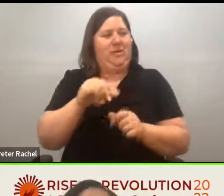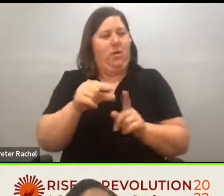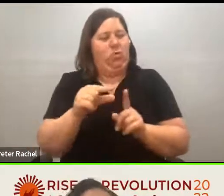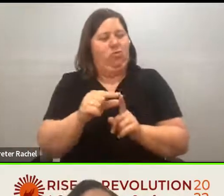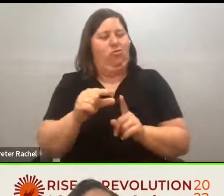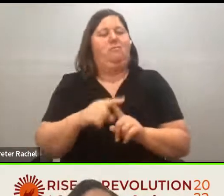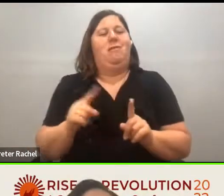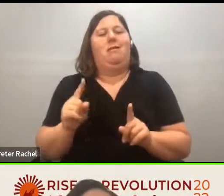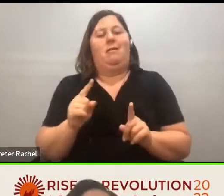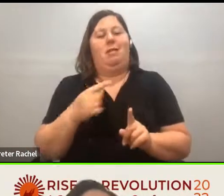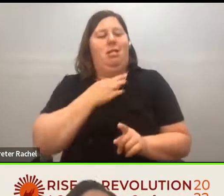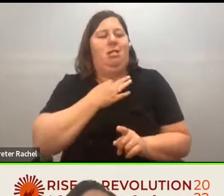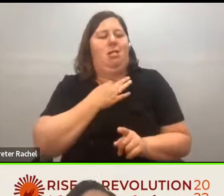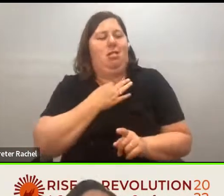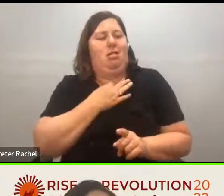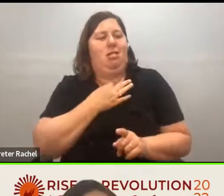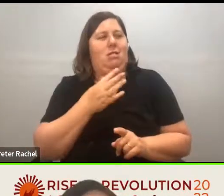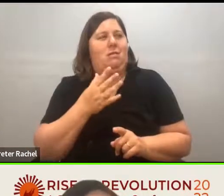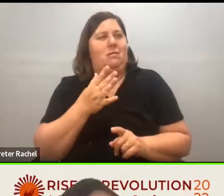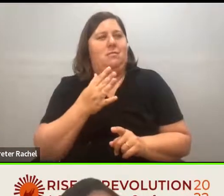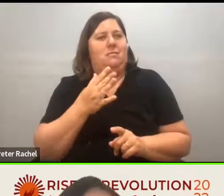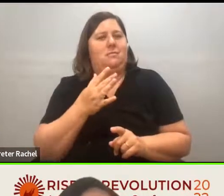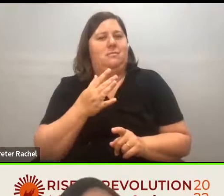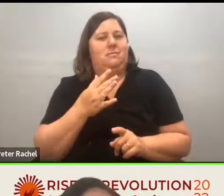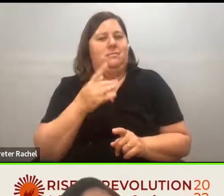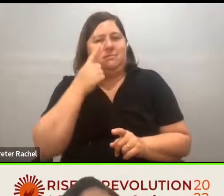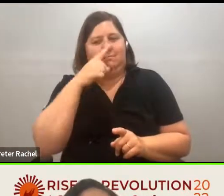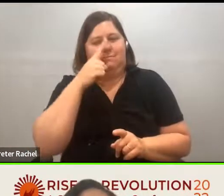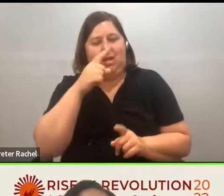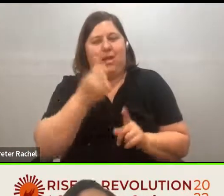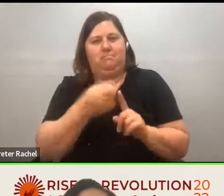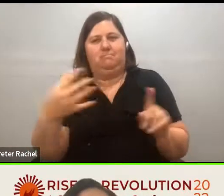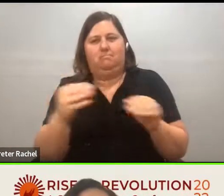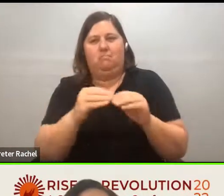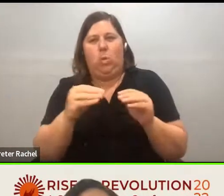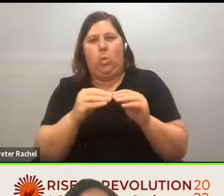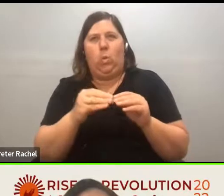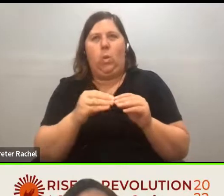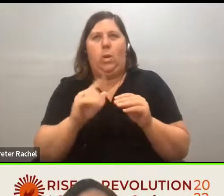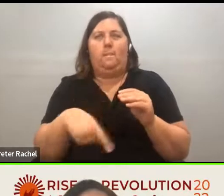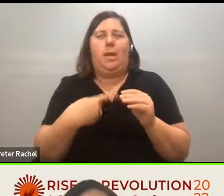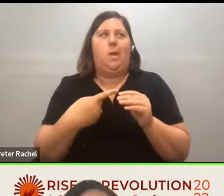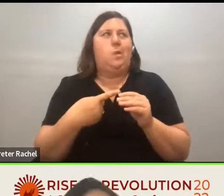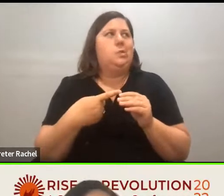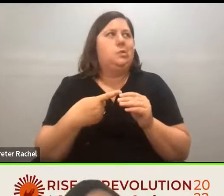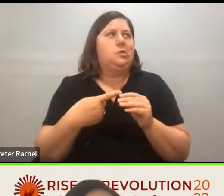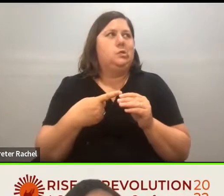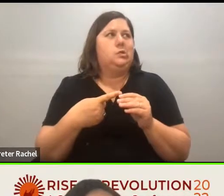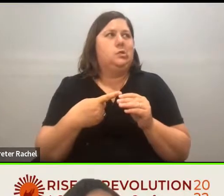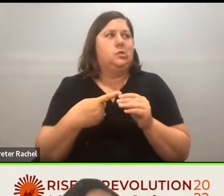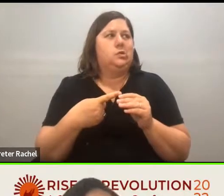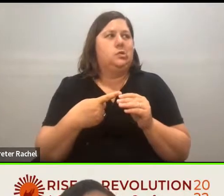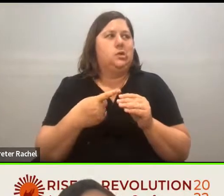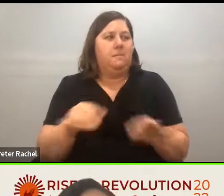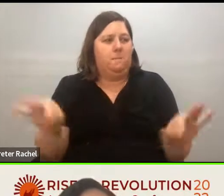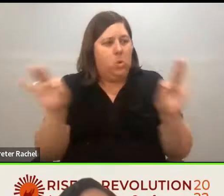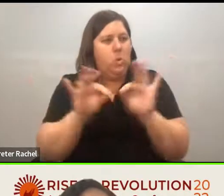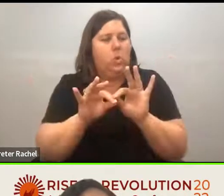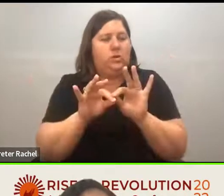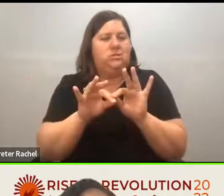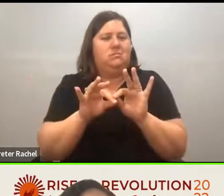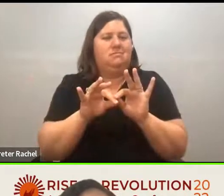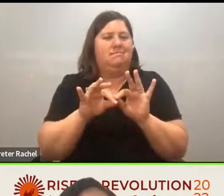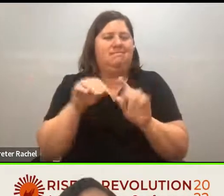I am curious, could you speak more about the importance and like the role